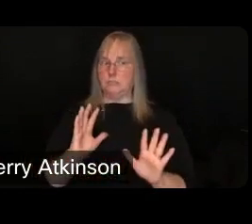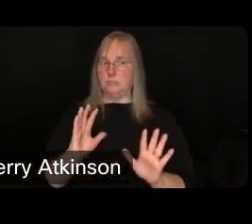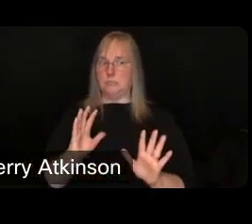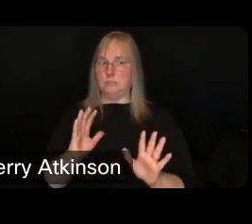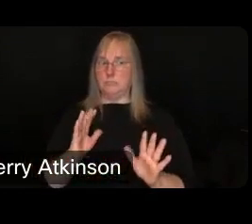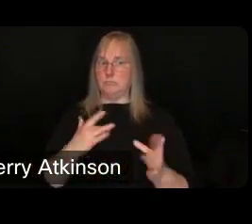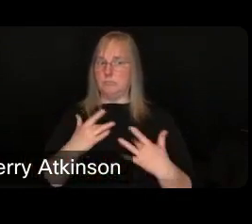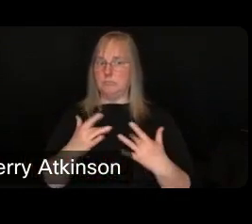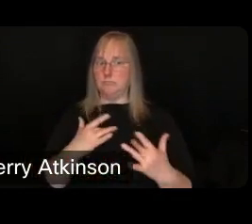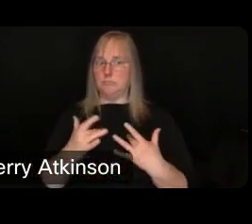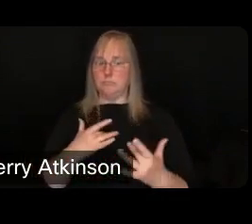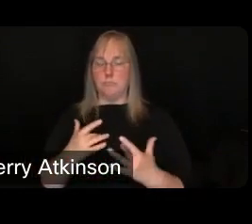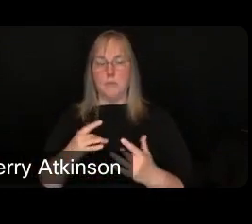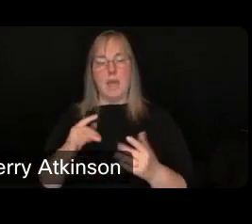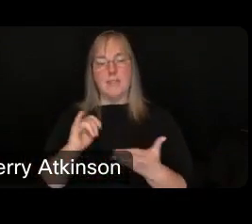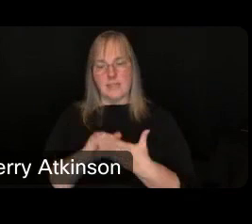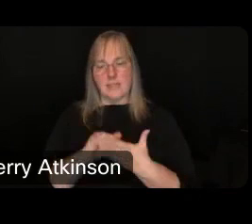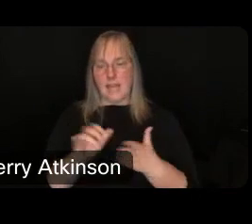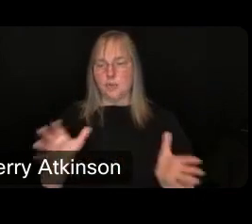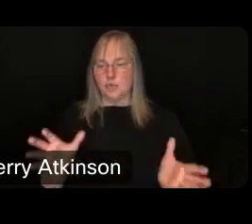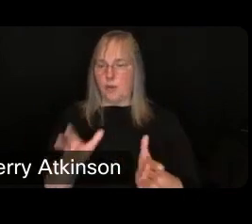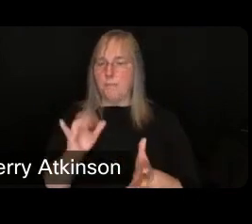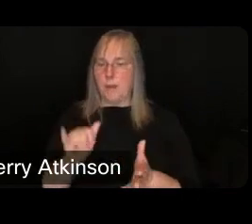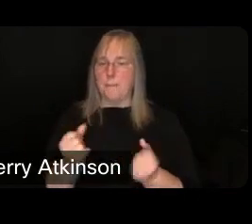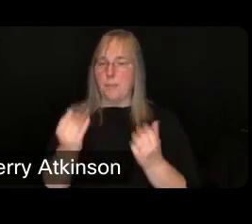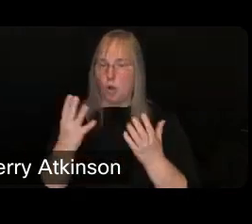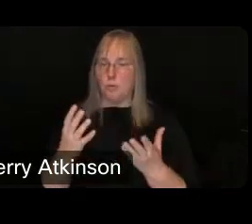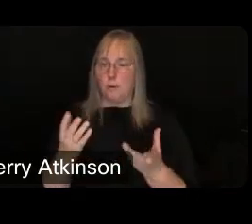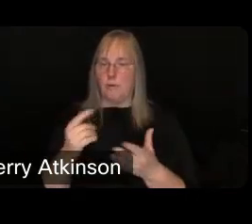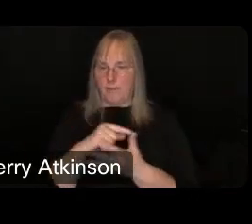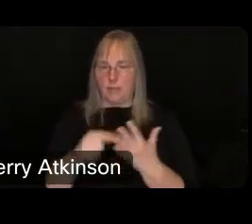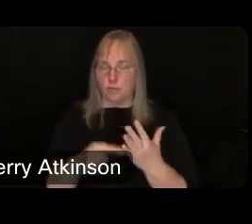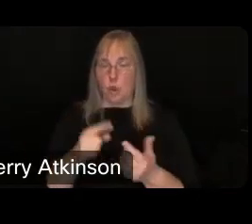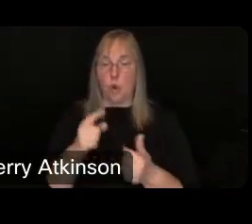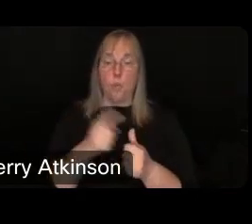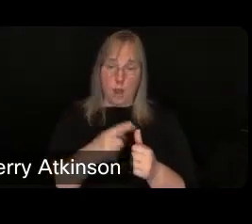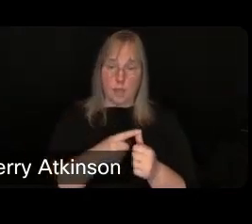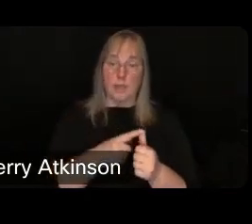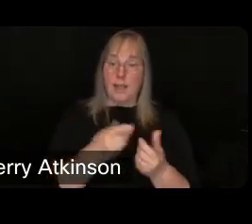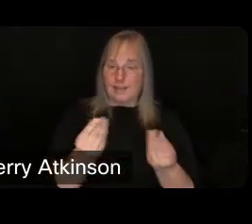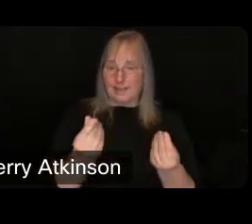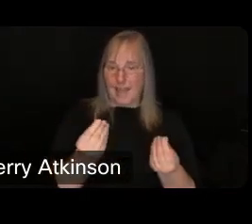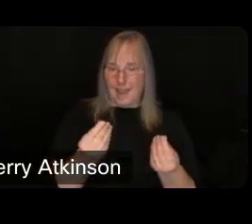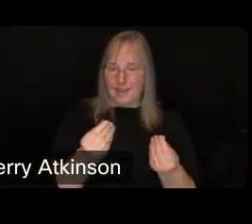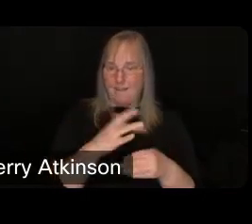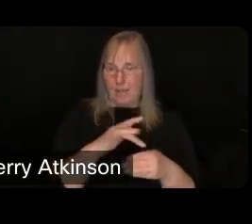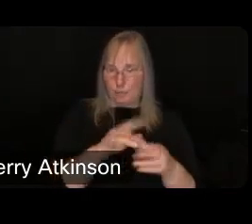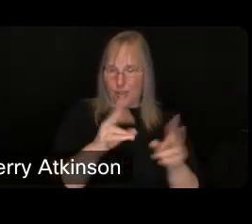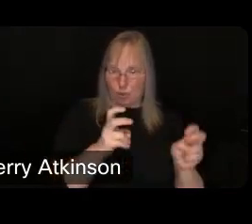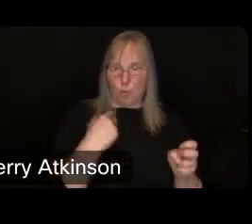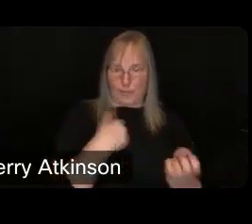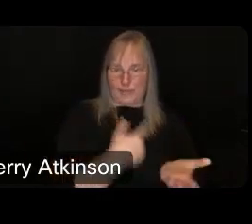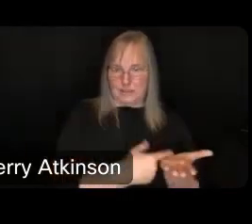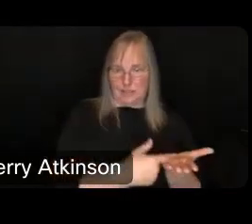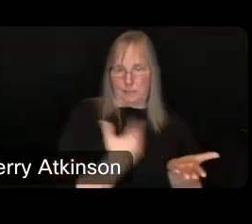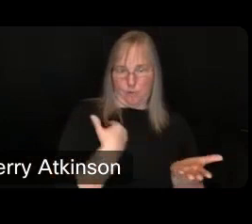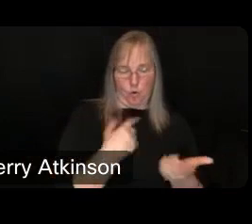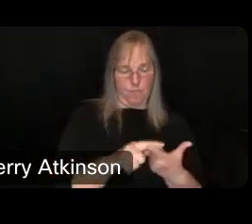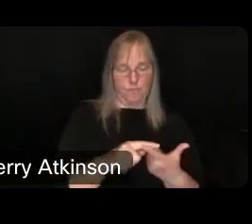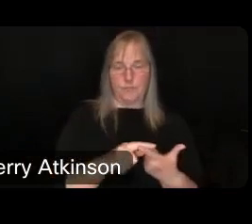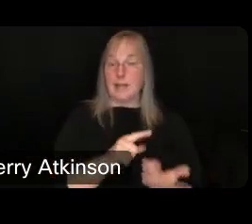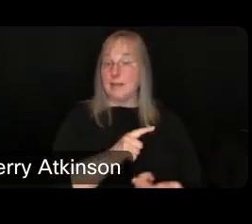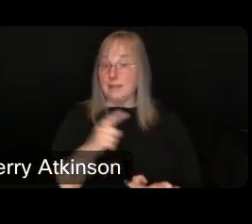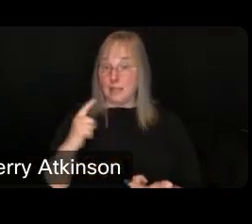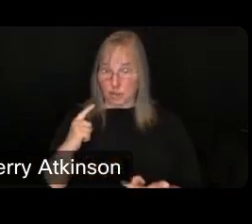by multiple factors. There are the land availability issue we talked earlier. There's the legislative